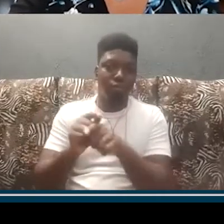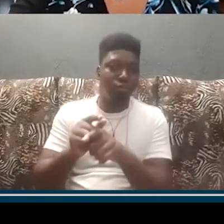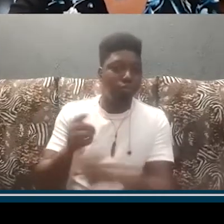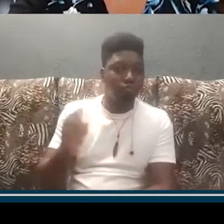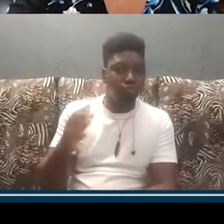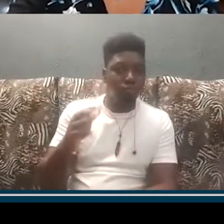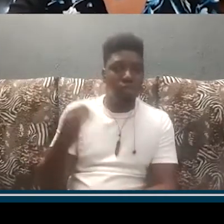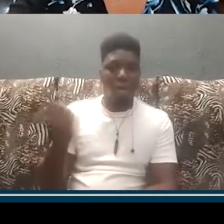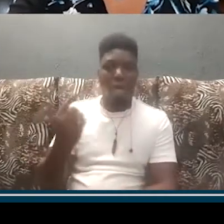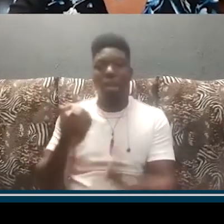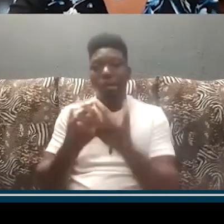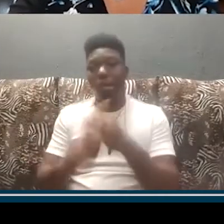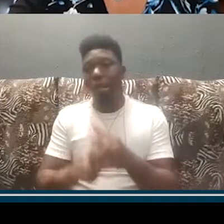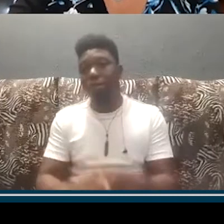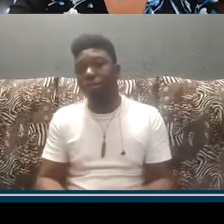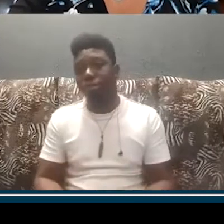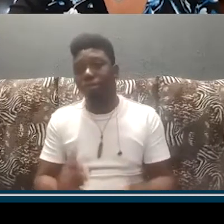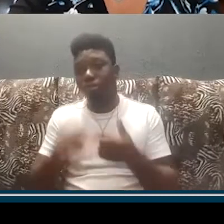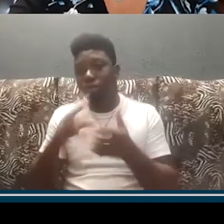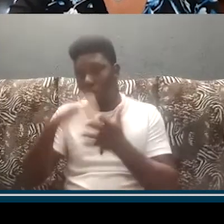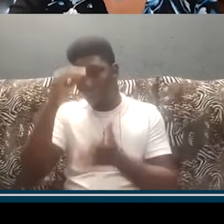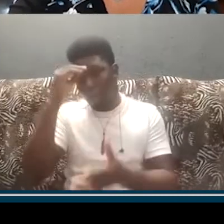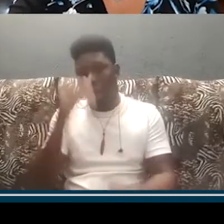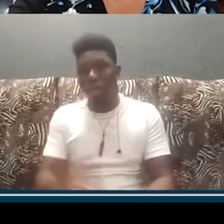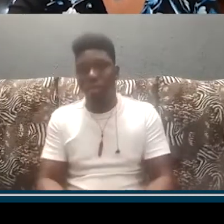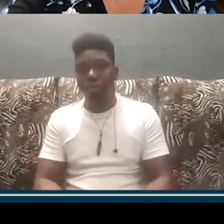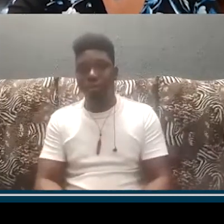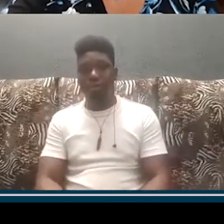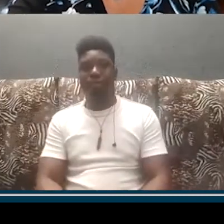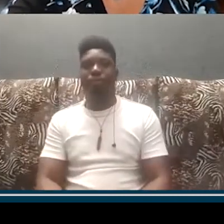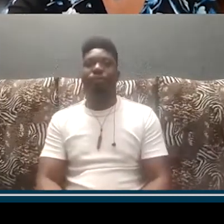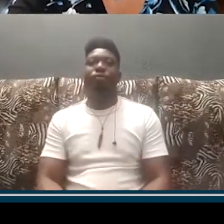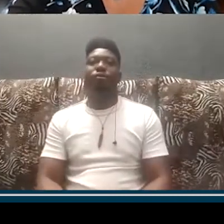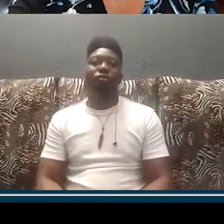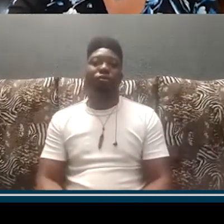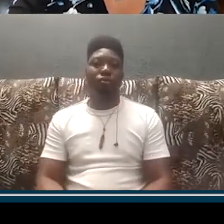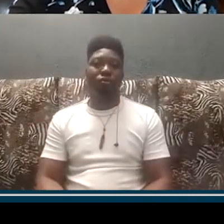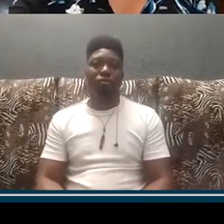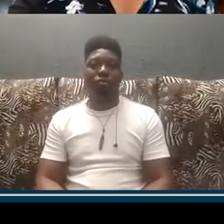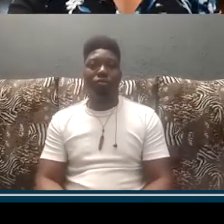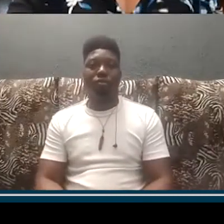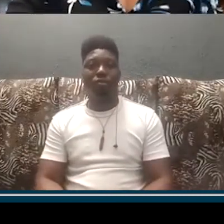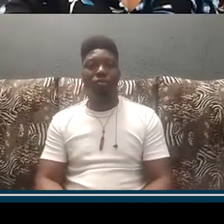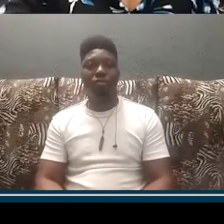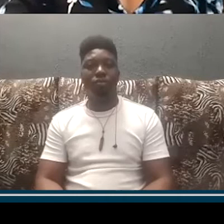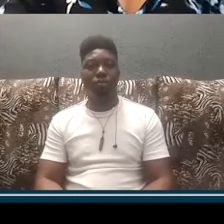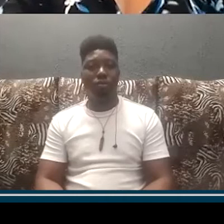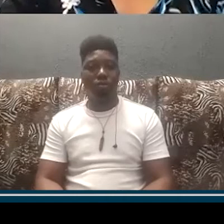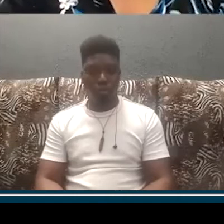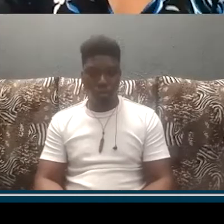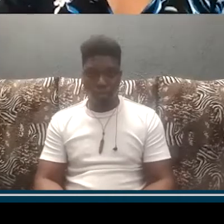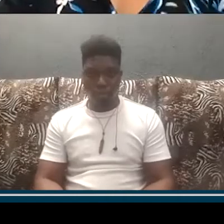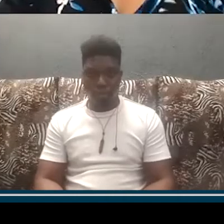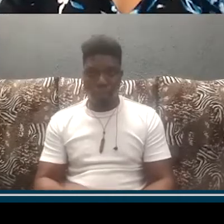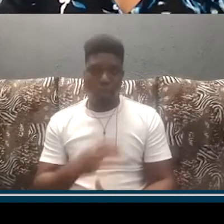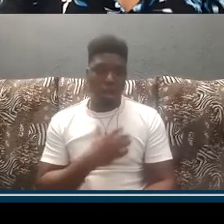that I was on the spectrum and come out as being on the spectrum in the last several months. And